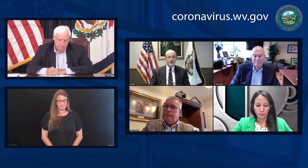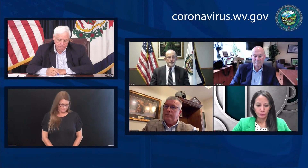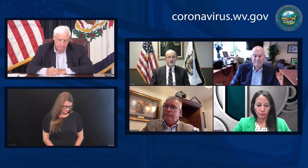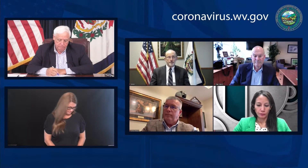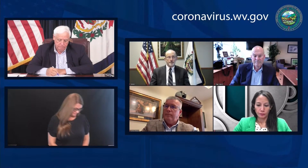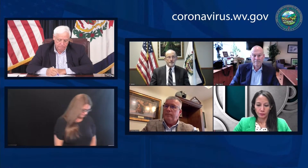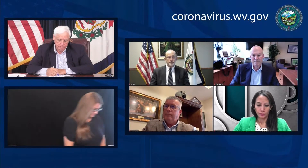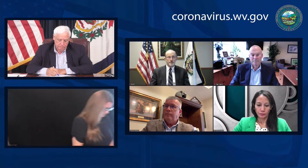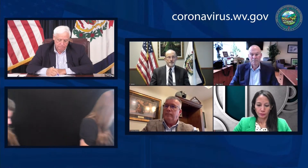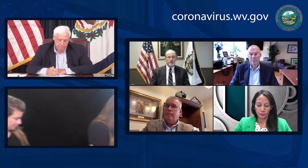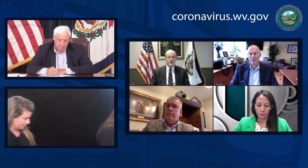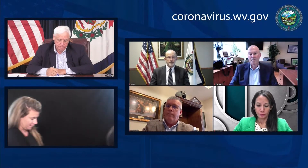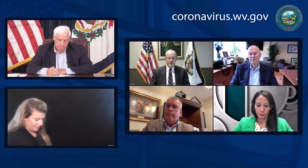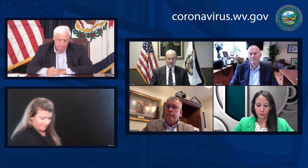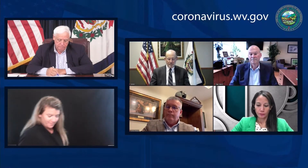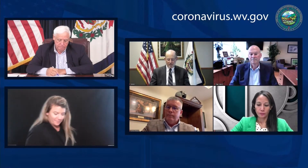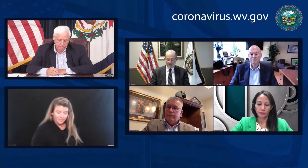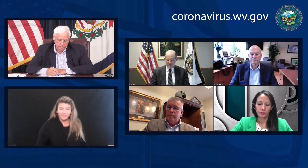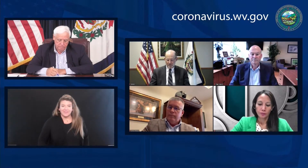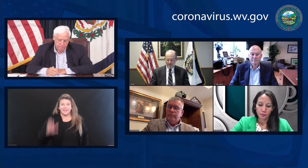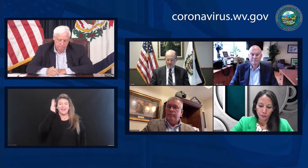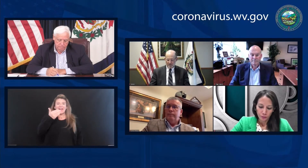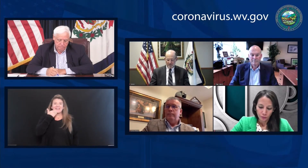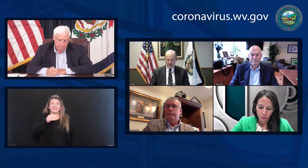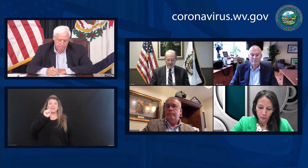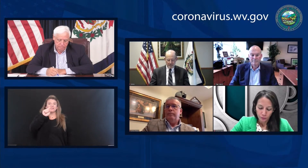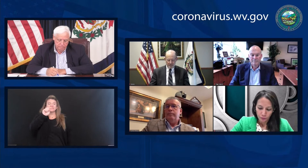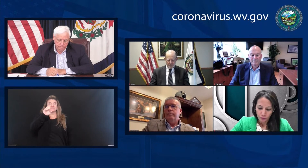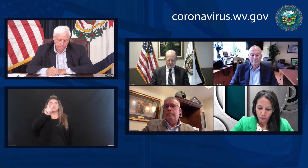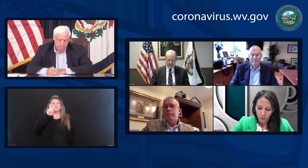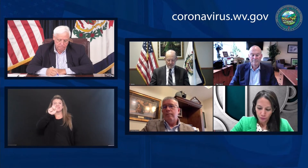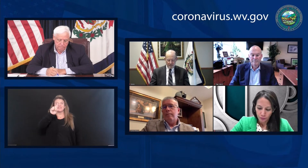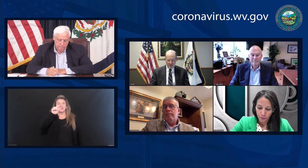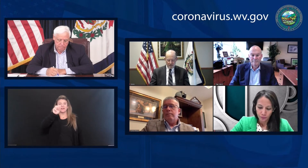Thank you, David. Next, we'll go to Steve Adams with Ogden Newspapers.